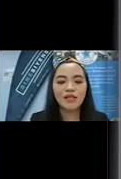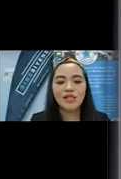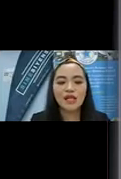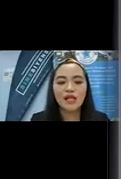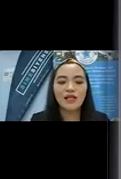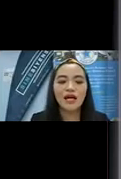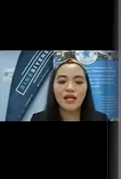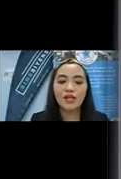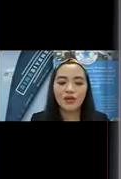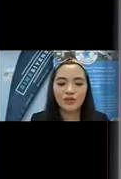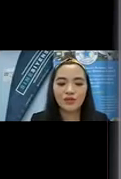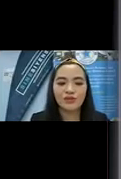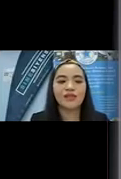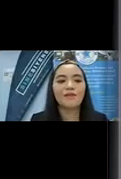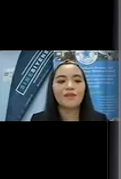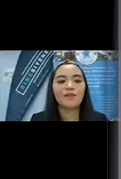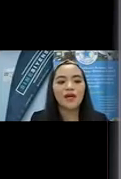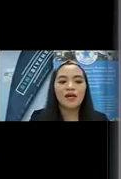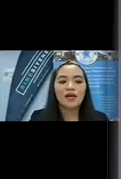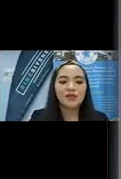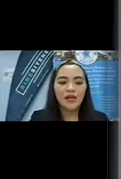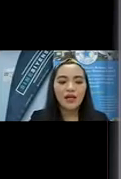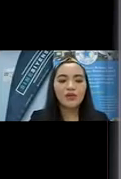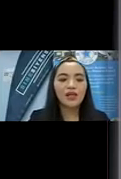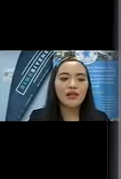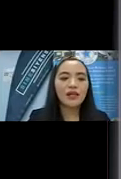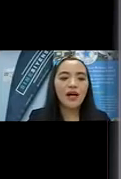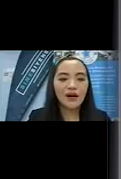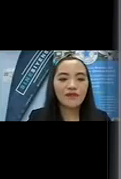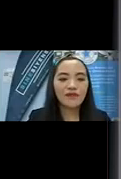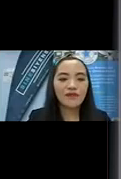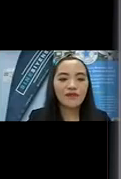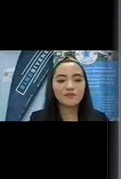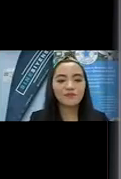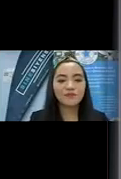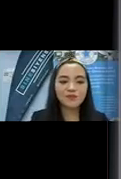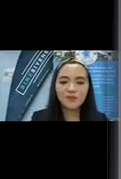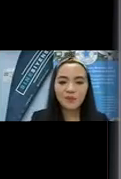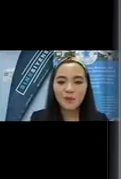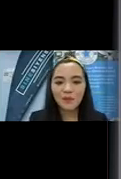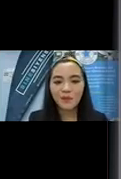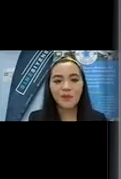Maria Giselle A. Cruz. Today we are having